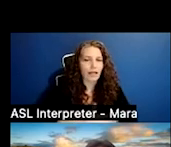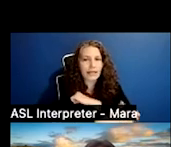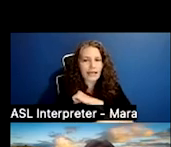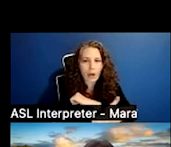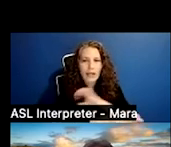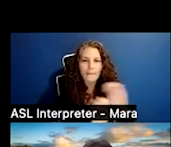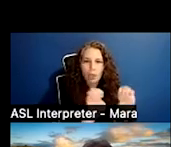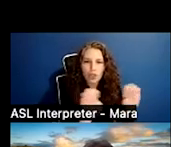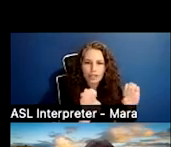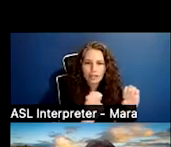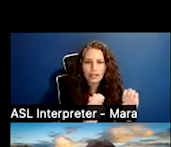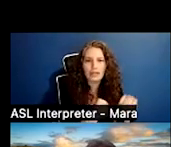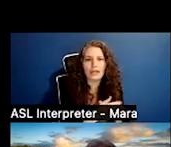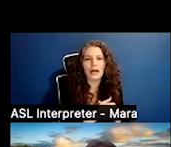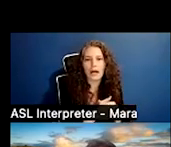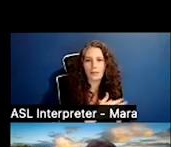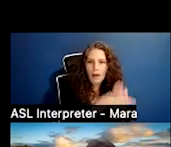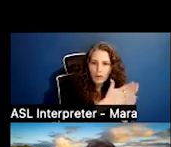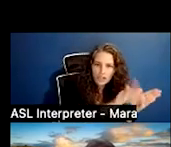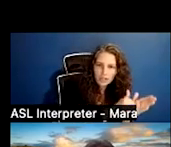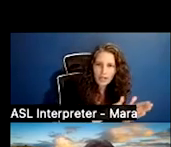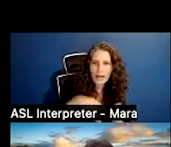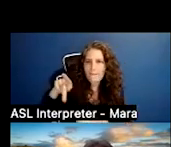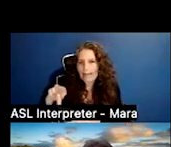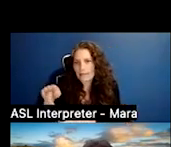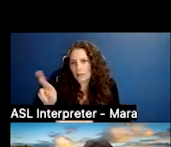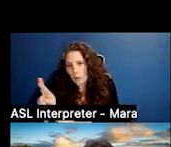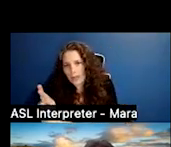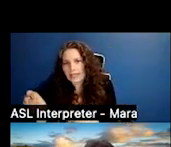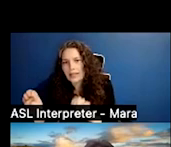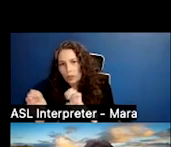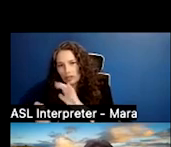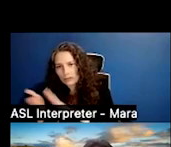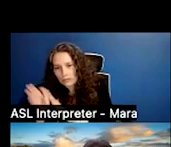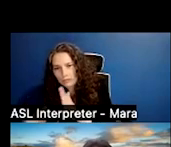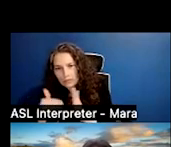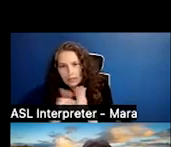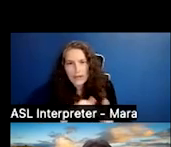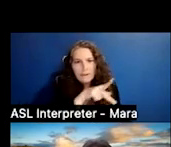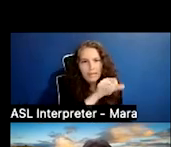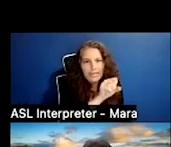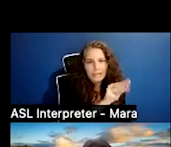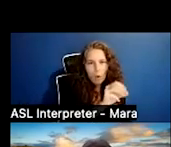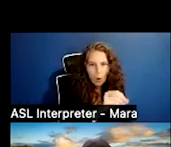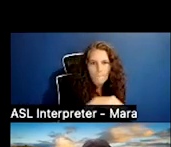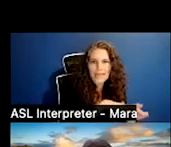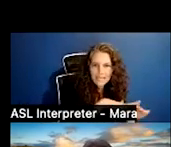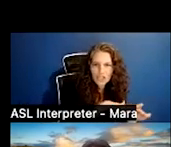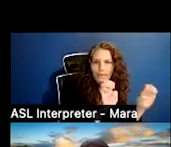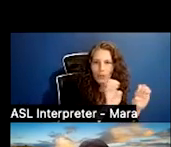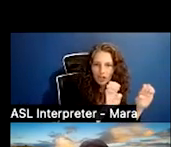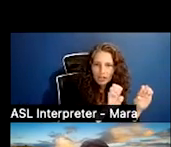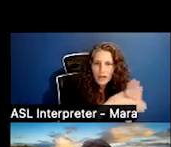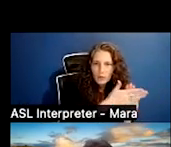Center, Paso Robles Emergency Operations Center, Pismo Beach Emergency Operations Center, and then coordinate with all the other EOCs in the